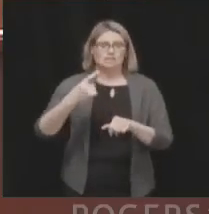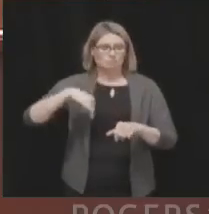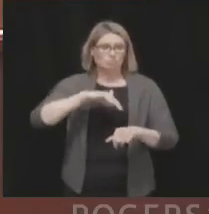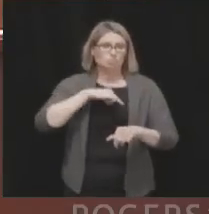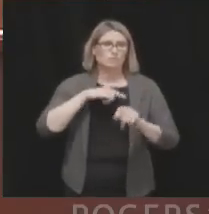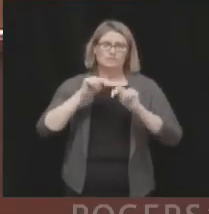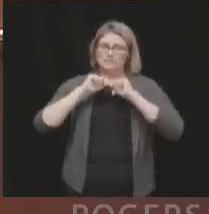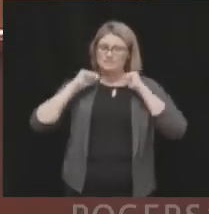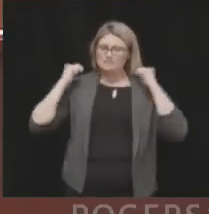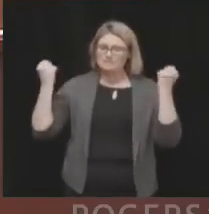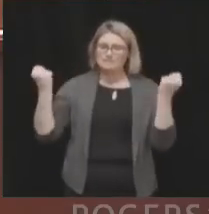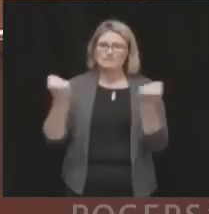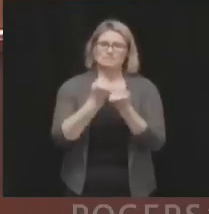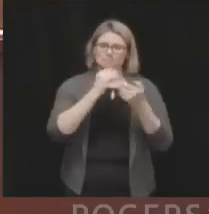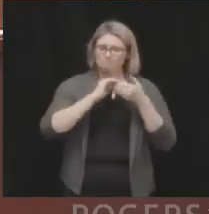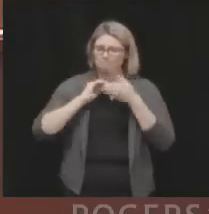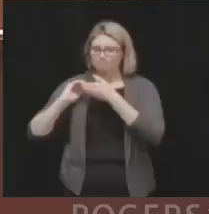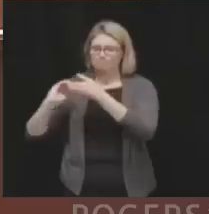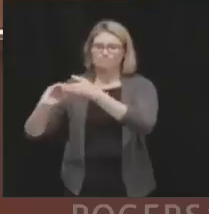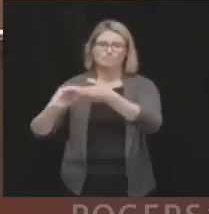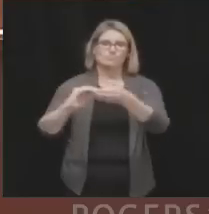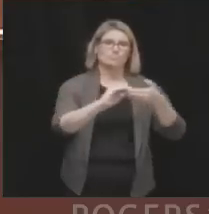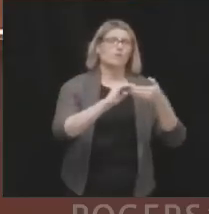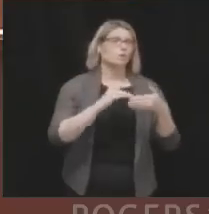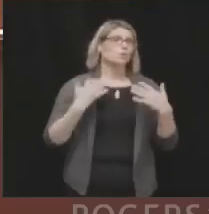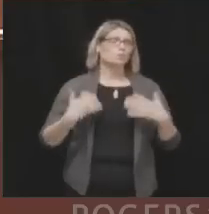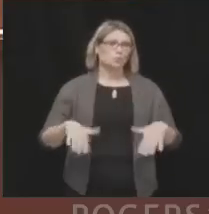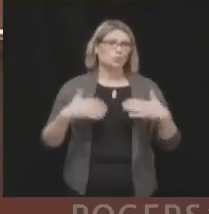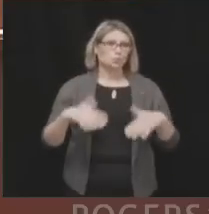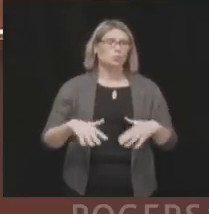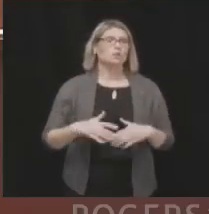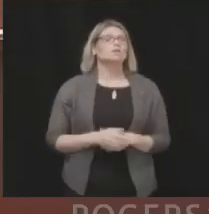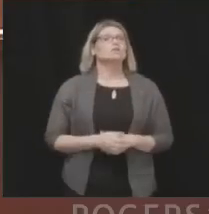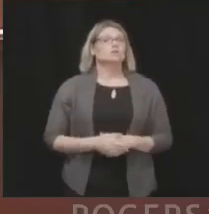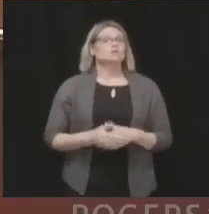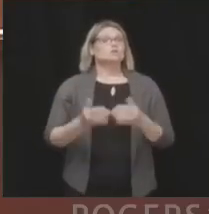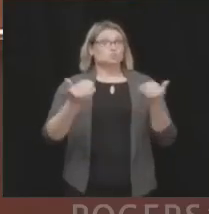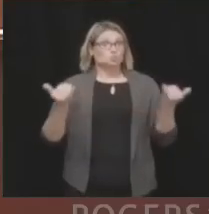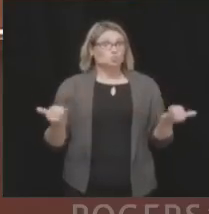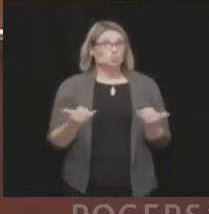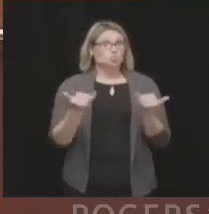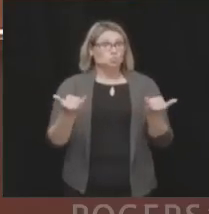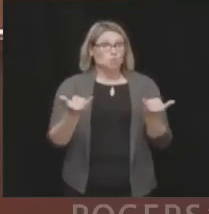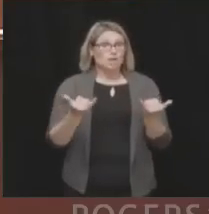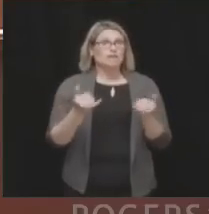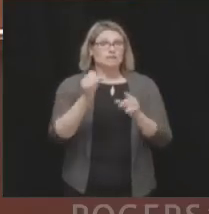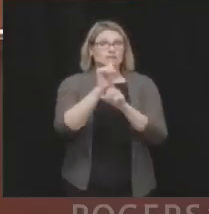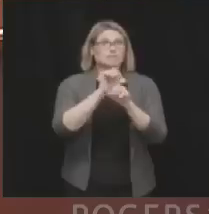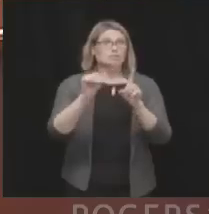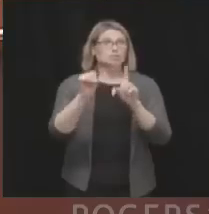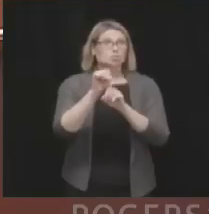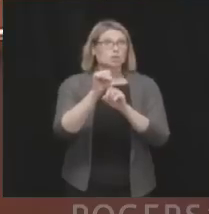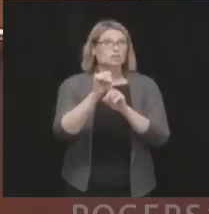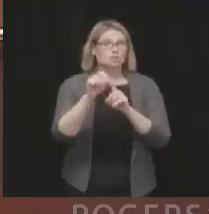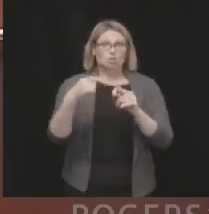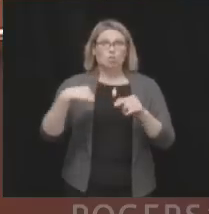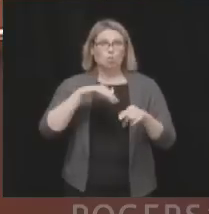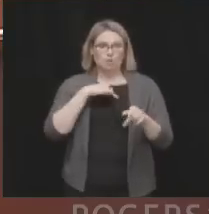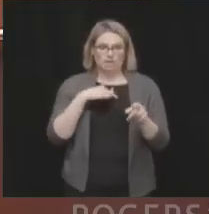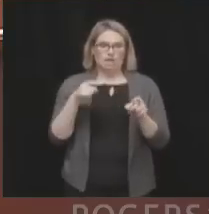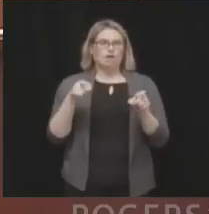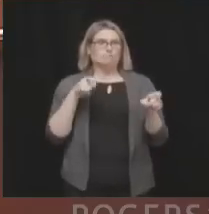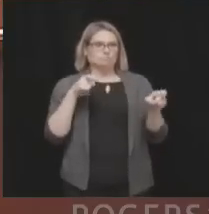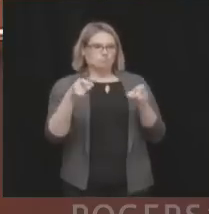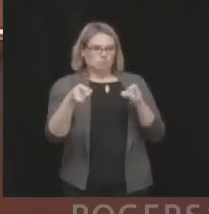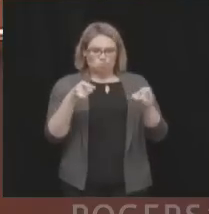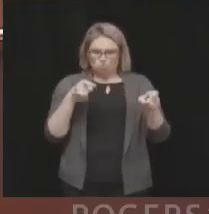est source d'optimisme perdant. Je dois dire que notre succès, jusqu'à maintenant, peut être largement attribué